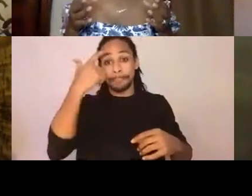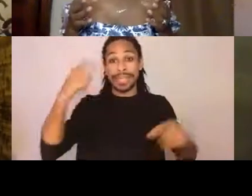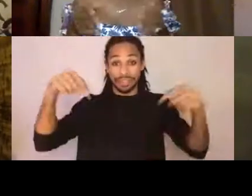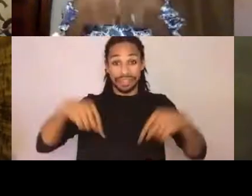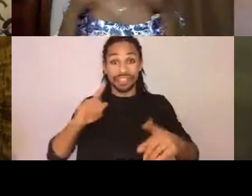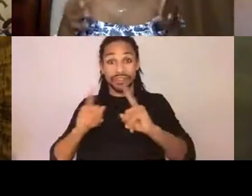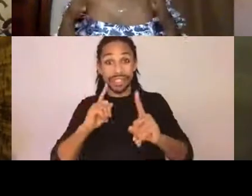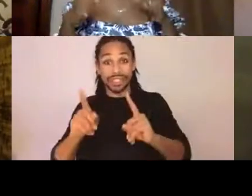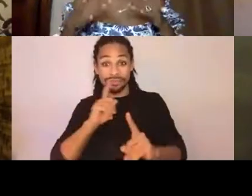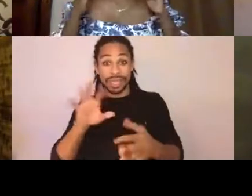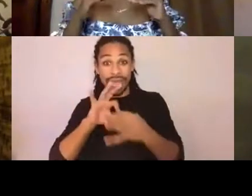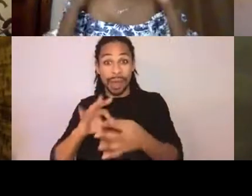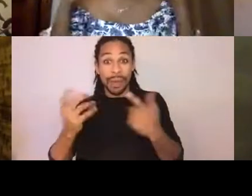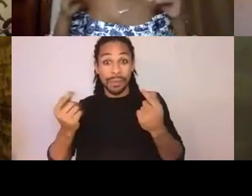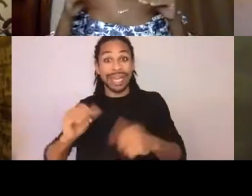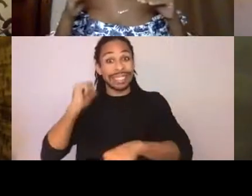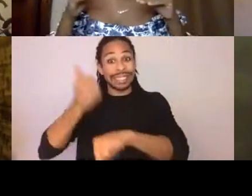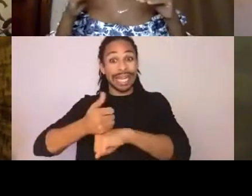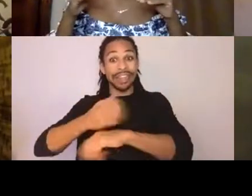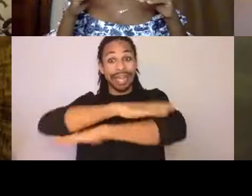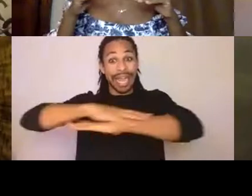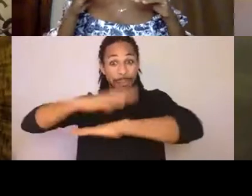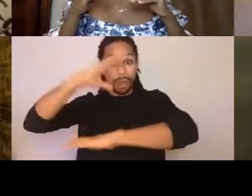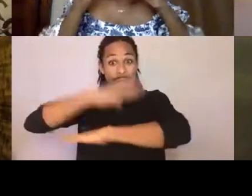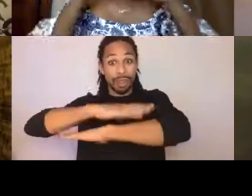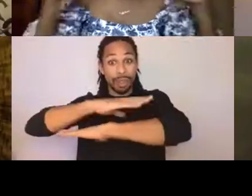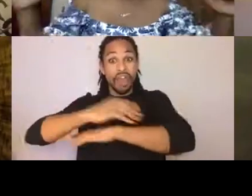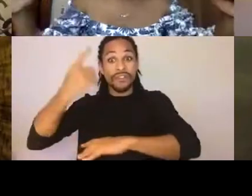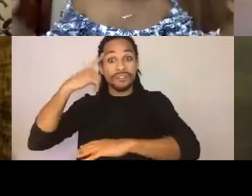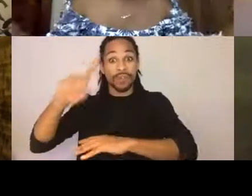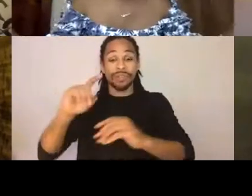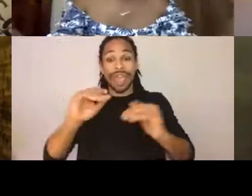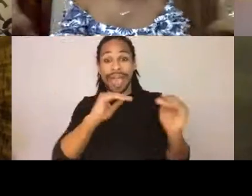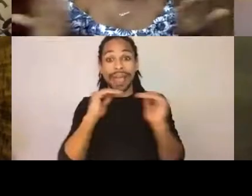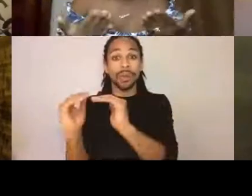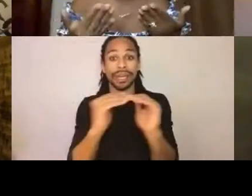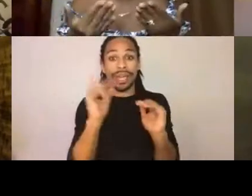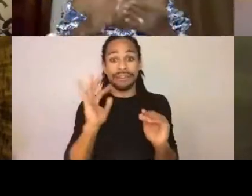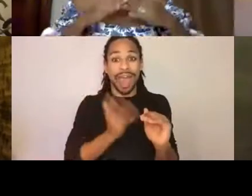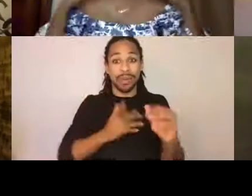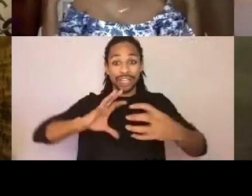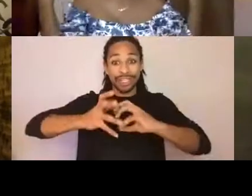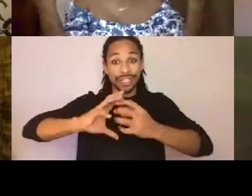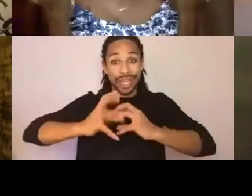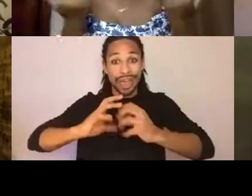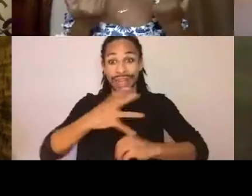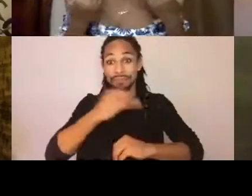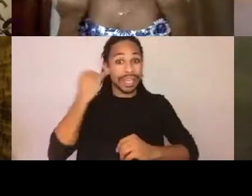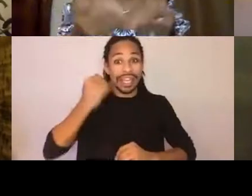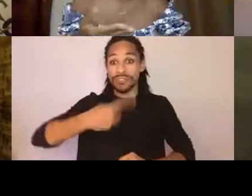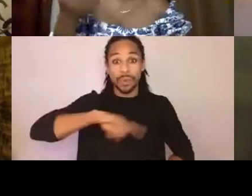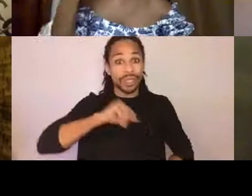is about is setting a table for the equity of our intersectionality. And if we are not having